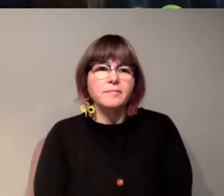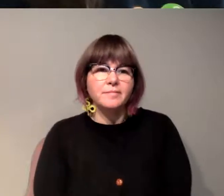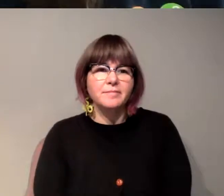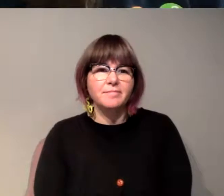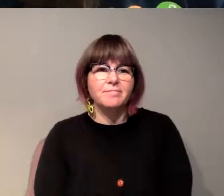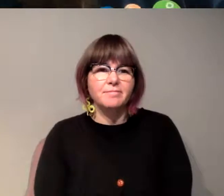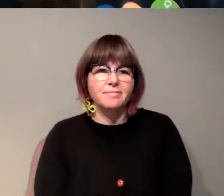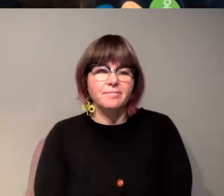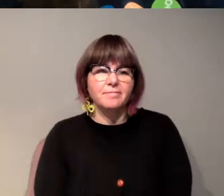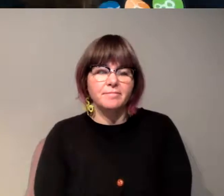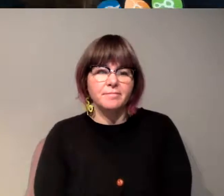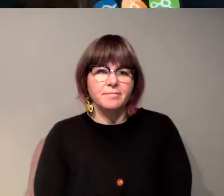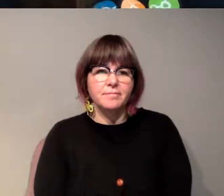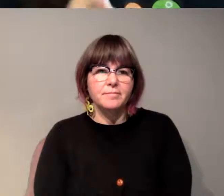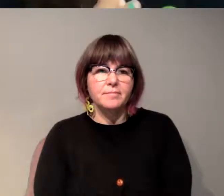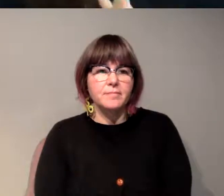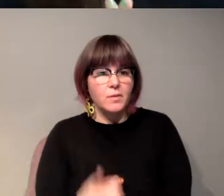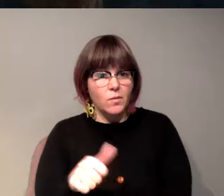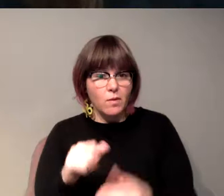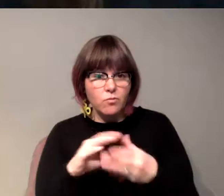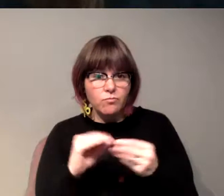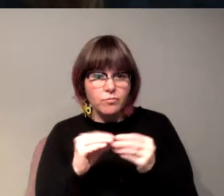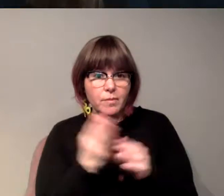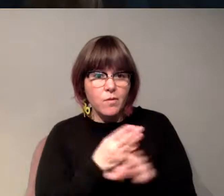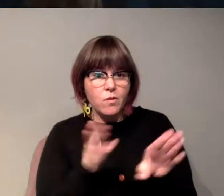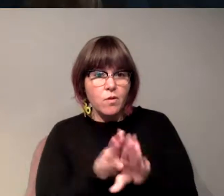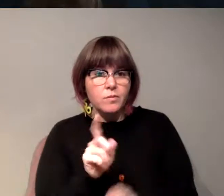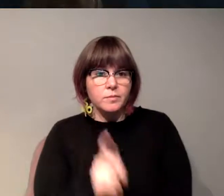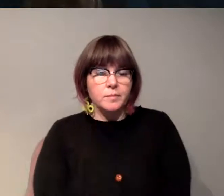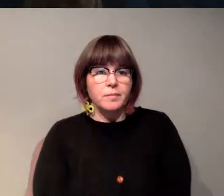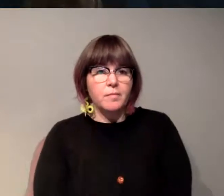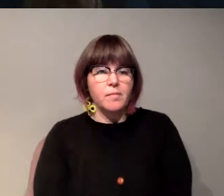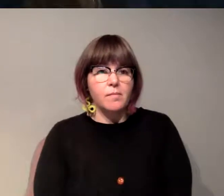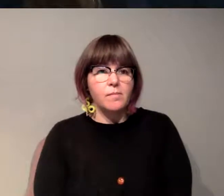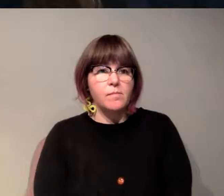good. Is there anything else that you'd like to share with us before we wrap up?